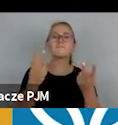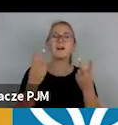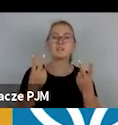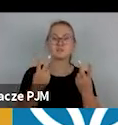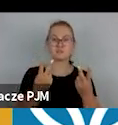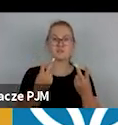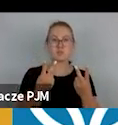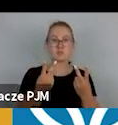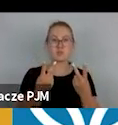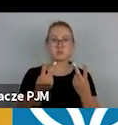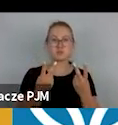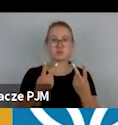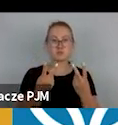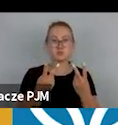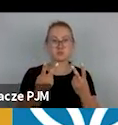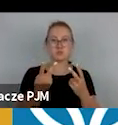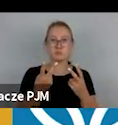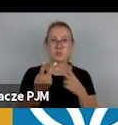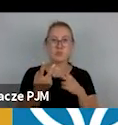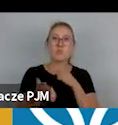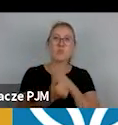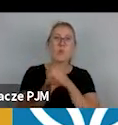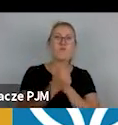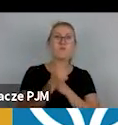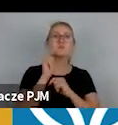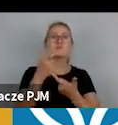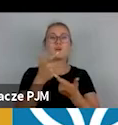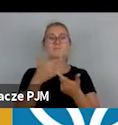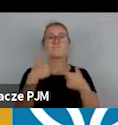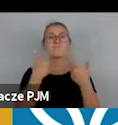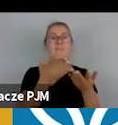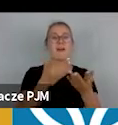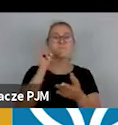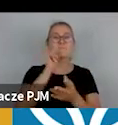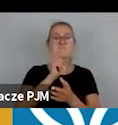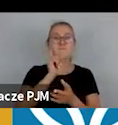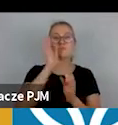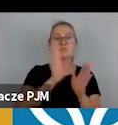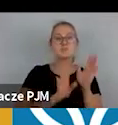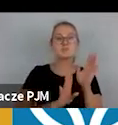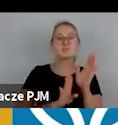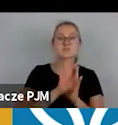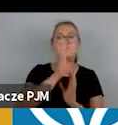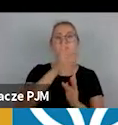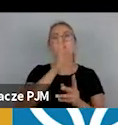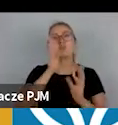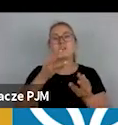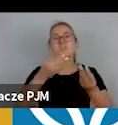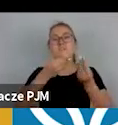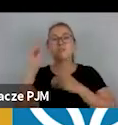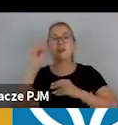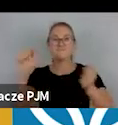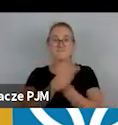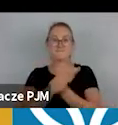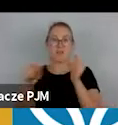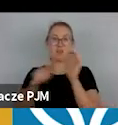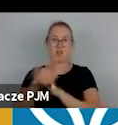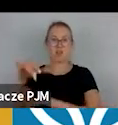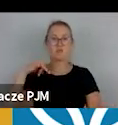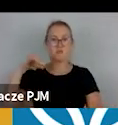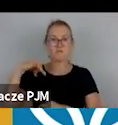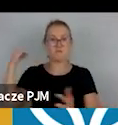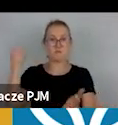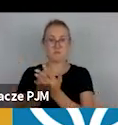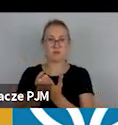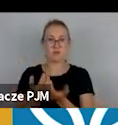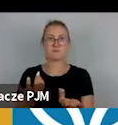And, I think some of the room, it was mostly UN women activists, were a little bit skeptical. But in my experience, there's a lot of truth to that.